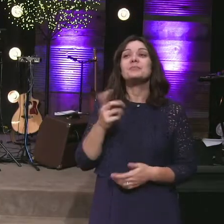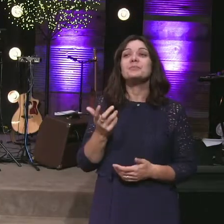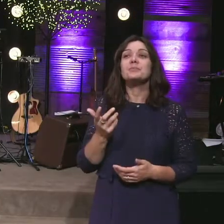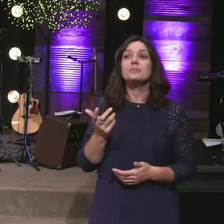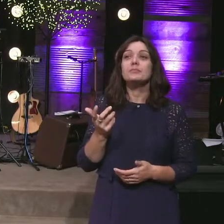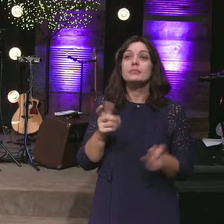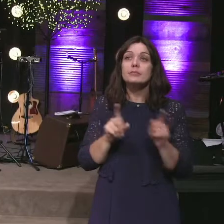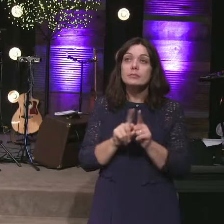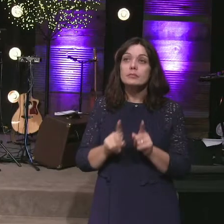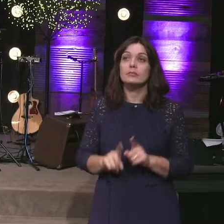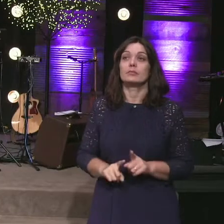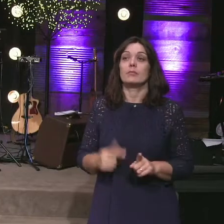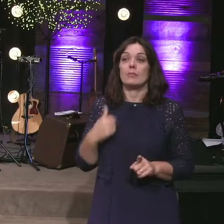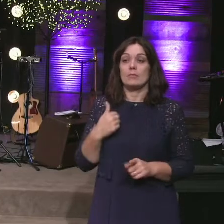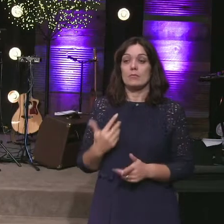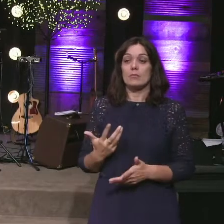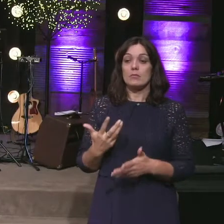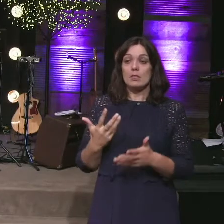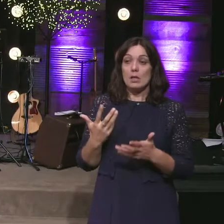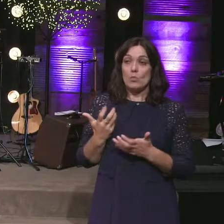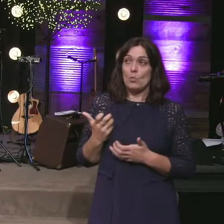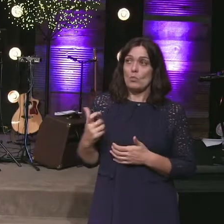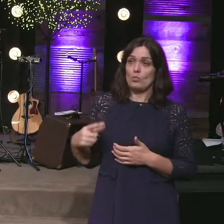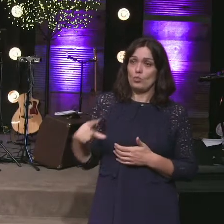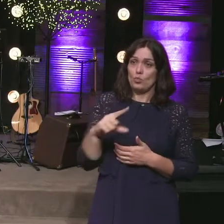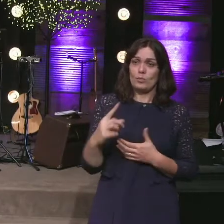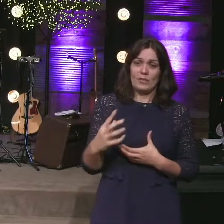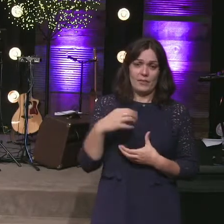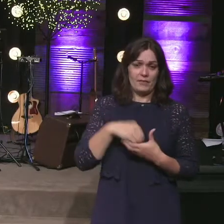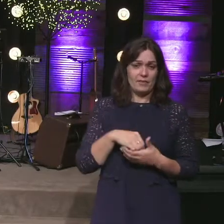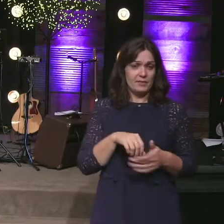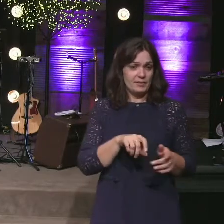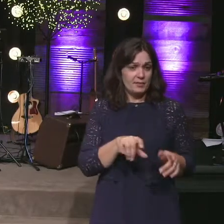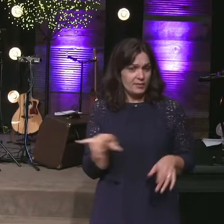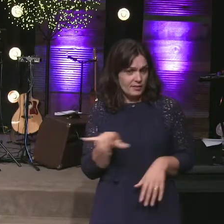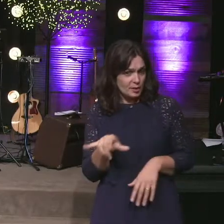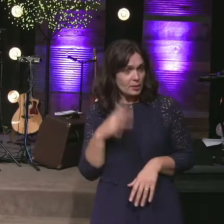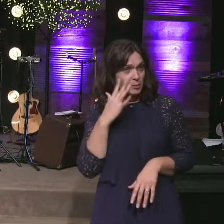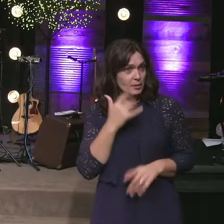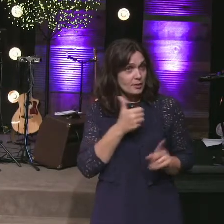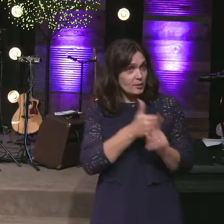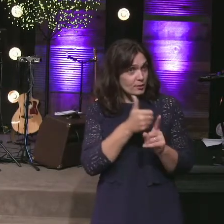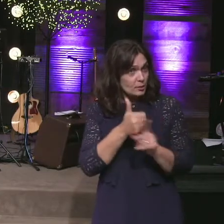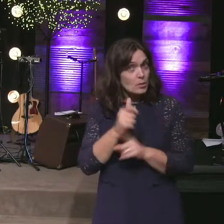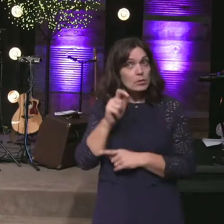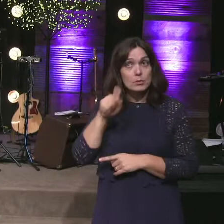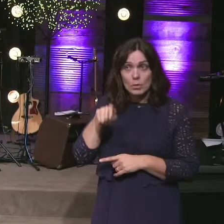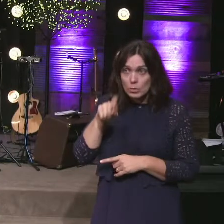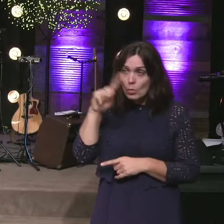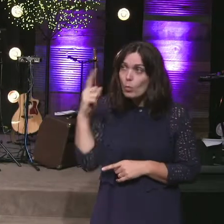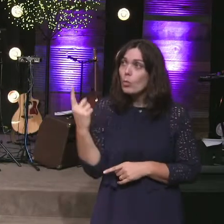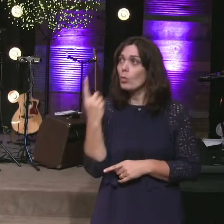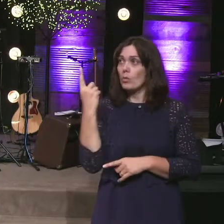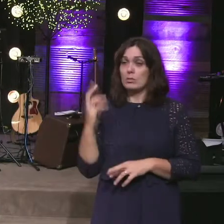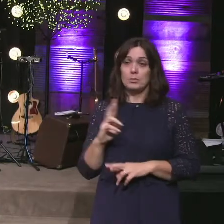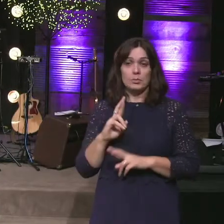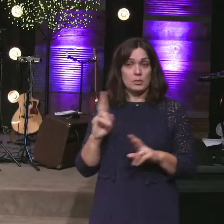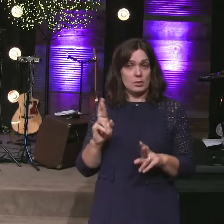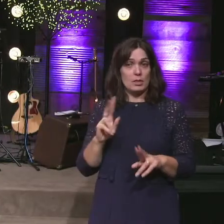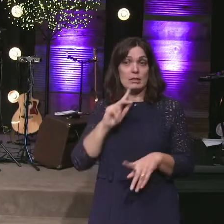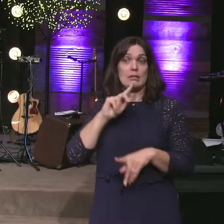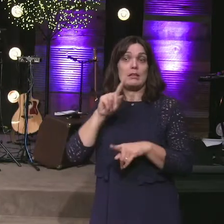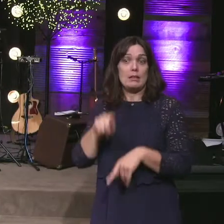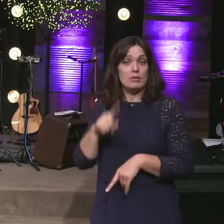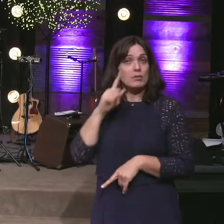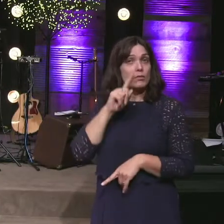and I want to exhort you in this, because you are supposed to always be ready to give an answer for the hope that you